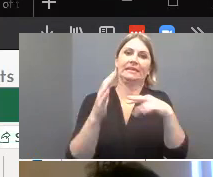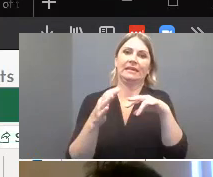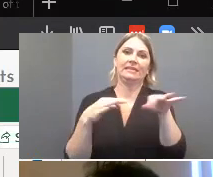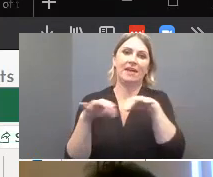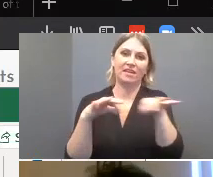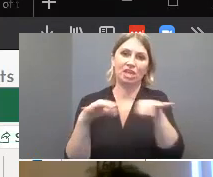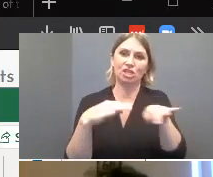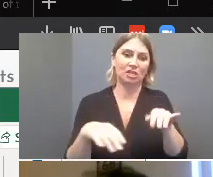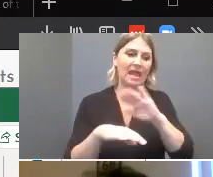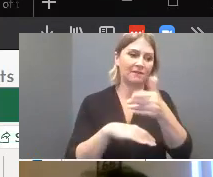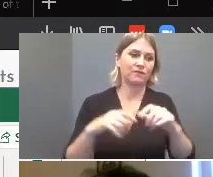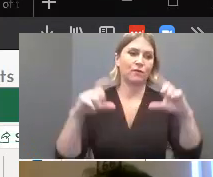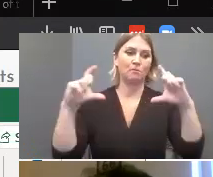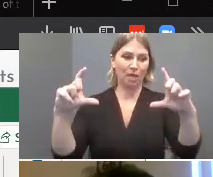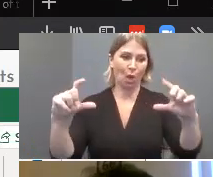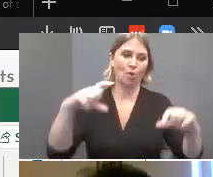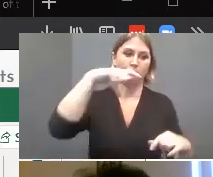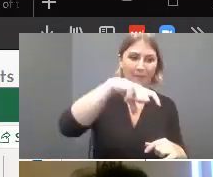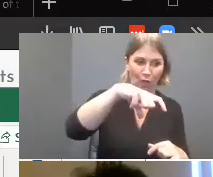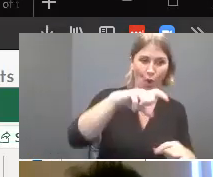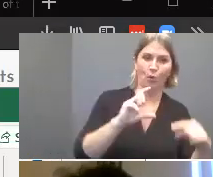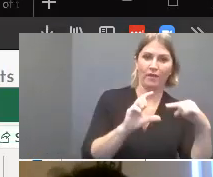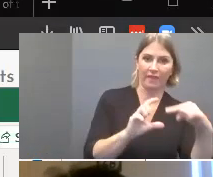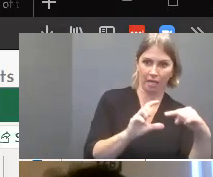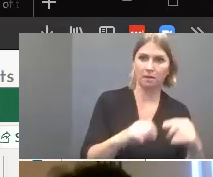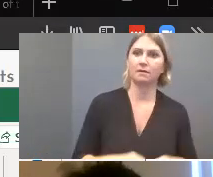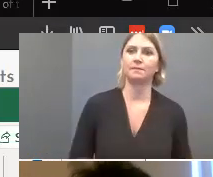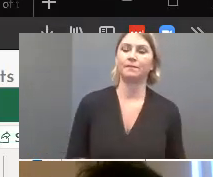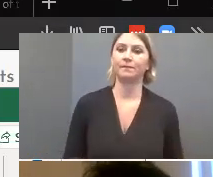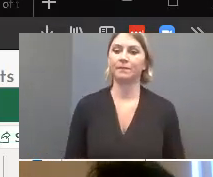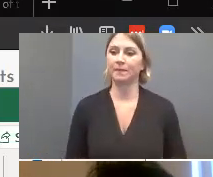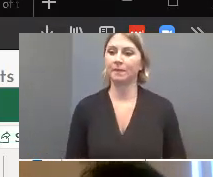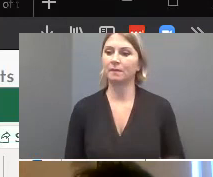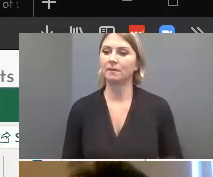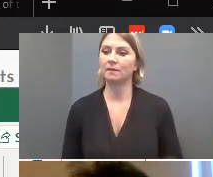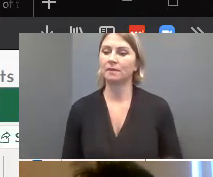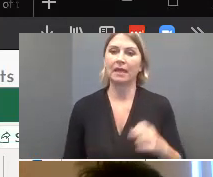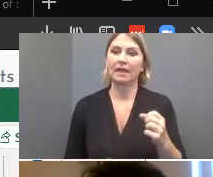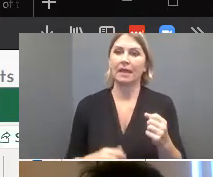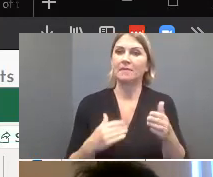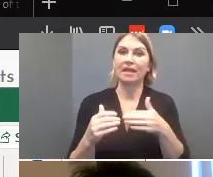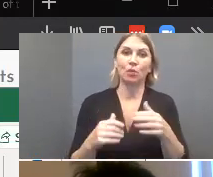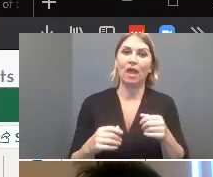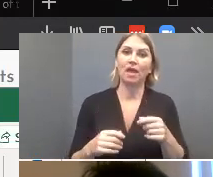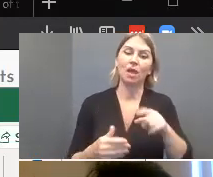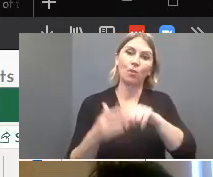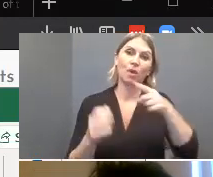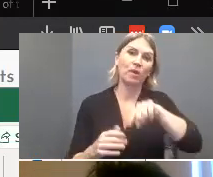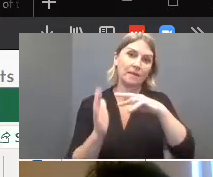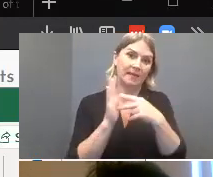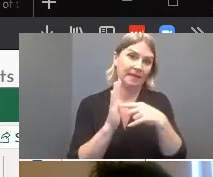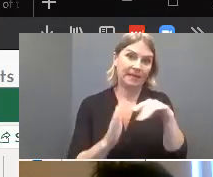omega, and big theta. We are also going to look into little o and little omega and little theta later. But in essence, what we mean